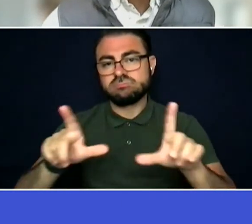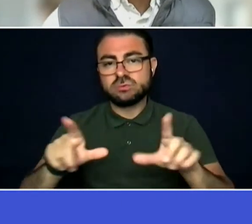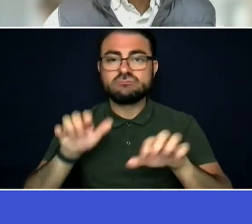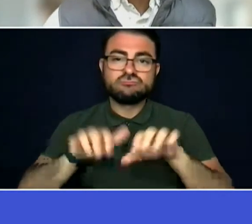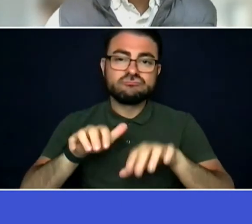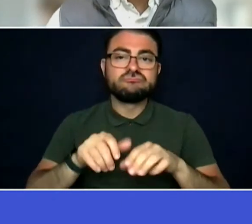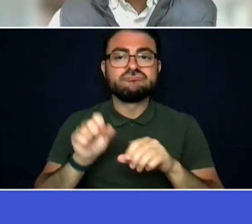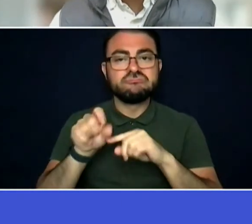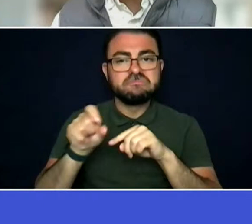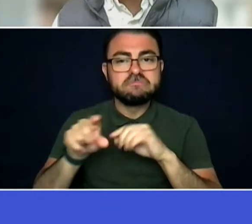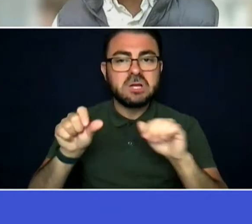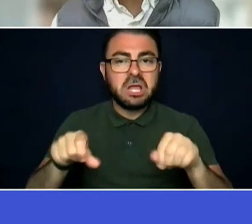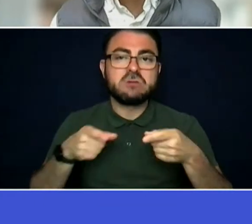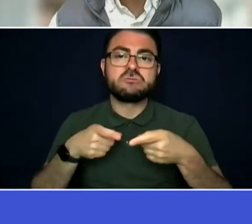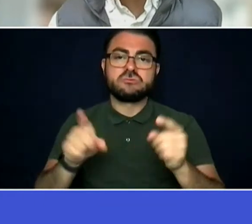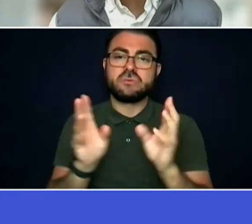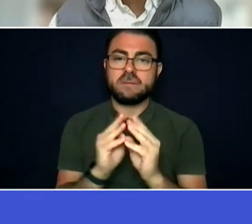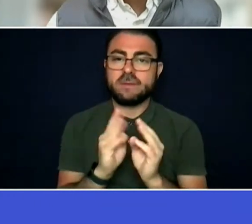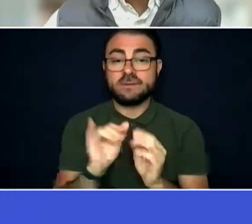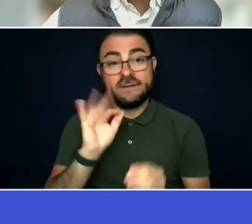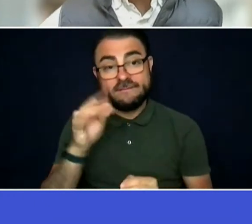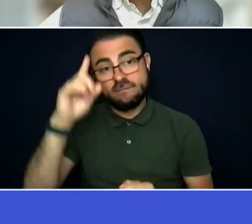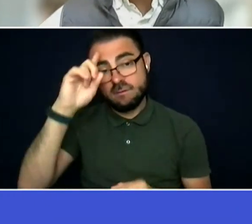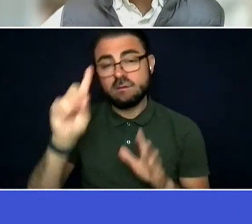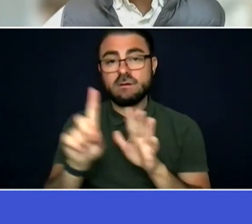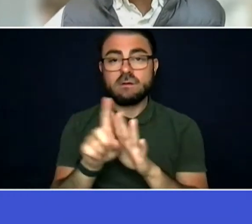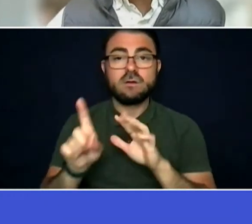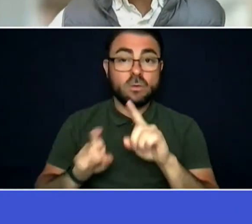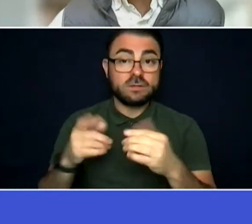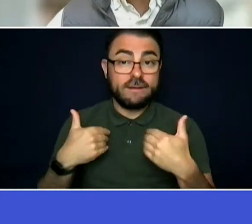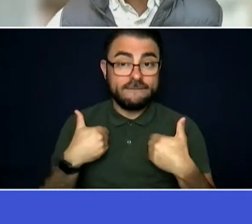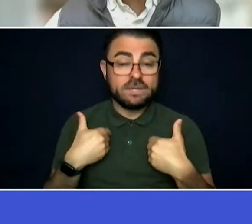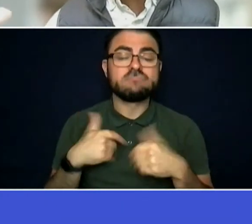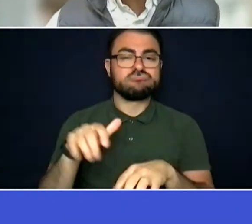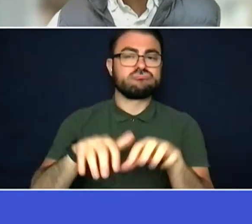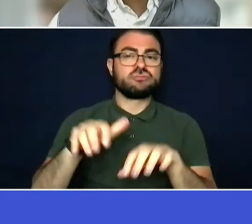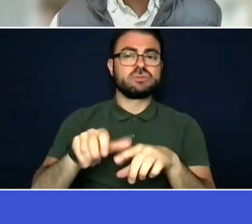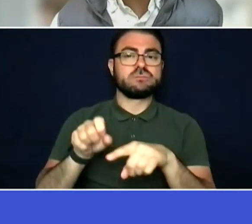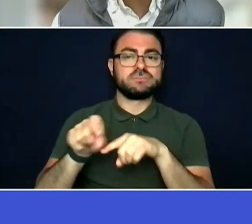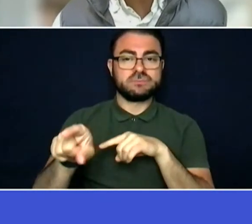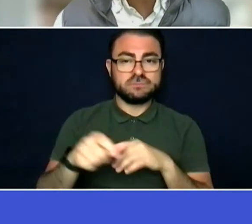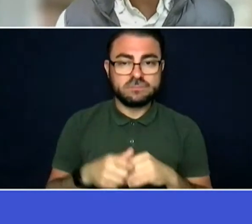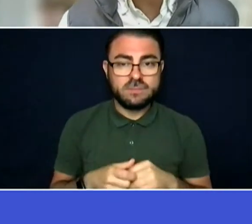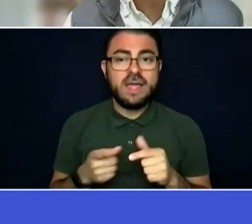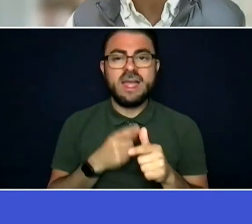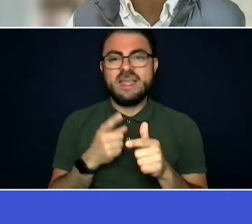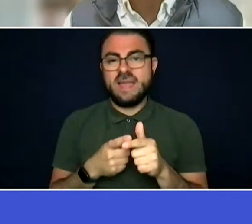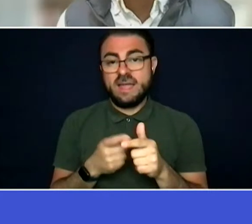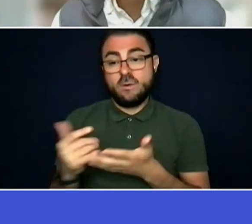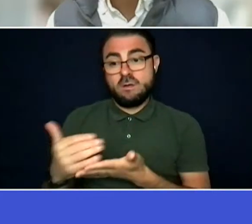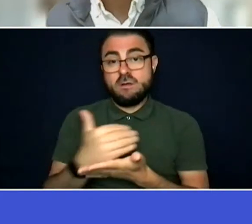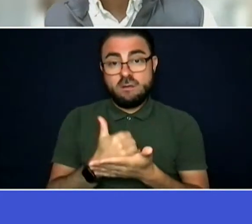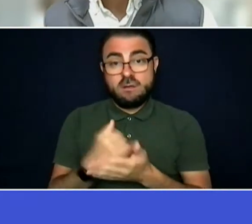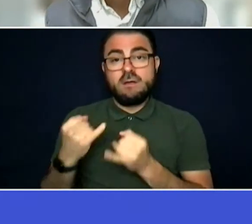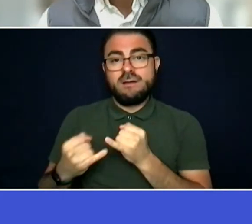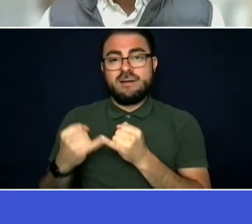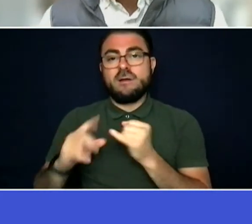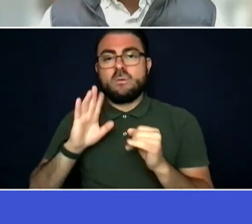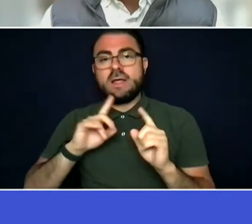got questions, please enter them in the chat box, and we're going to take those into queue and we'll answer them at the end during the Q&A